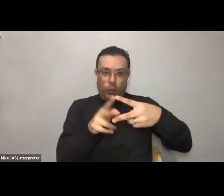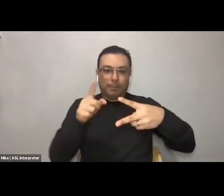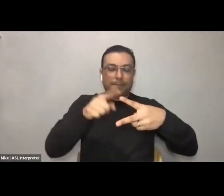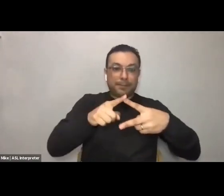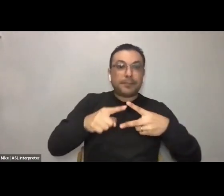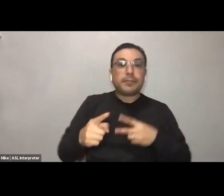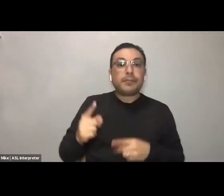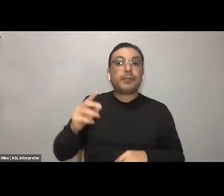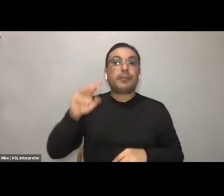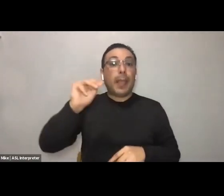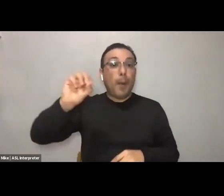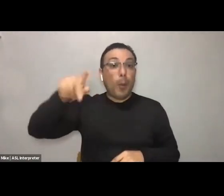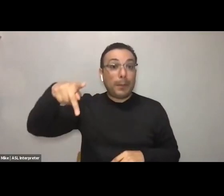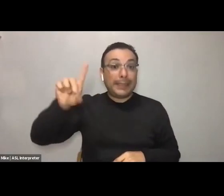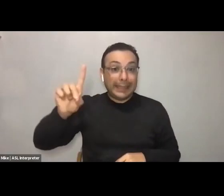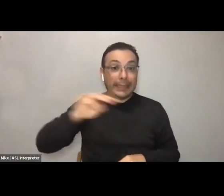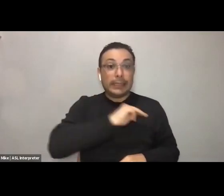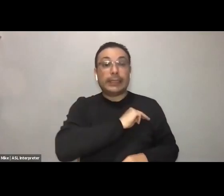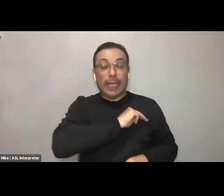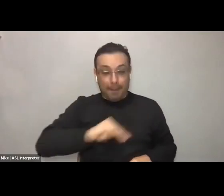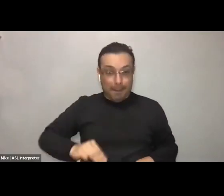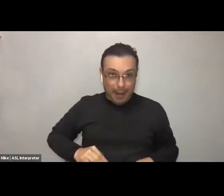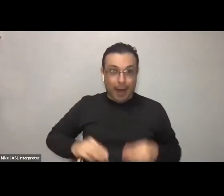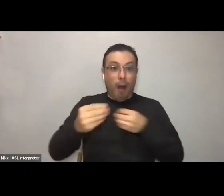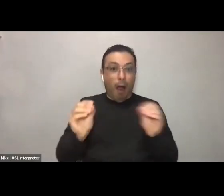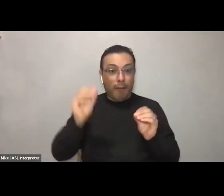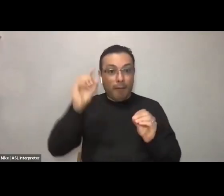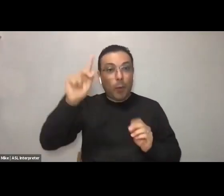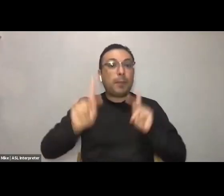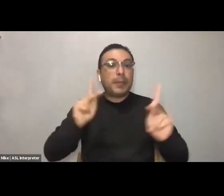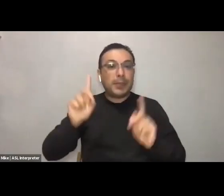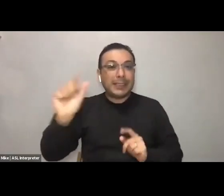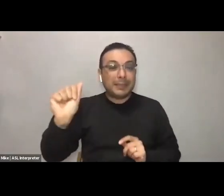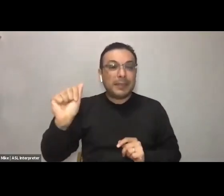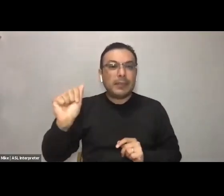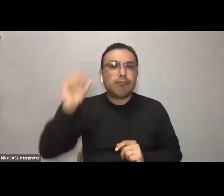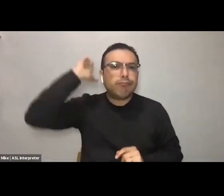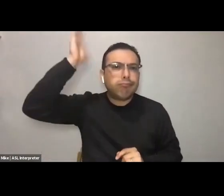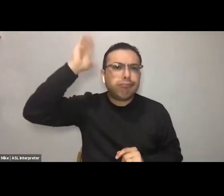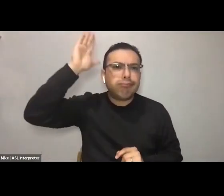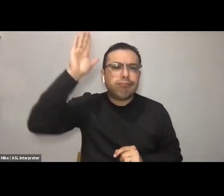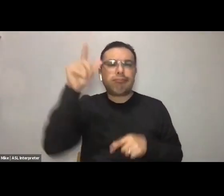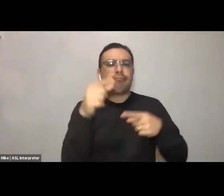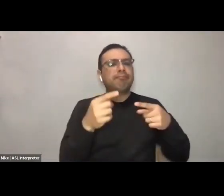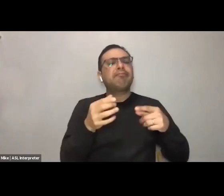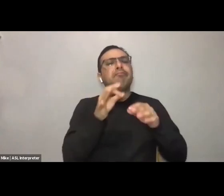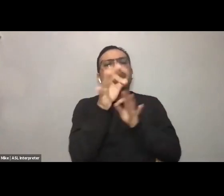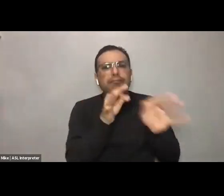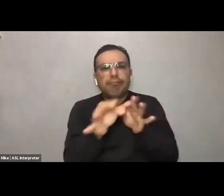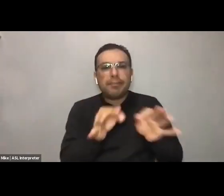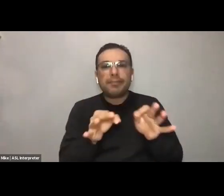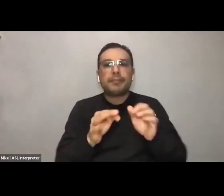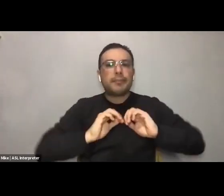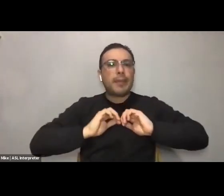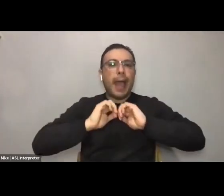mayor's office for people with disabilities or MOPD that will give you some great practices and strategies and a lot of